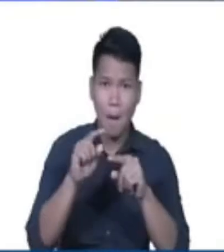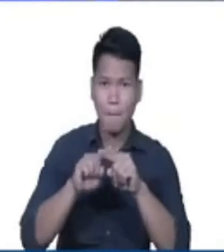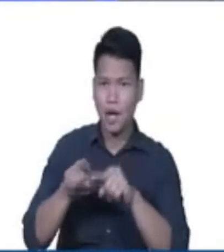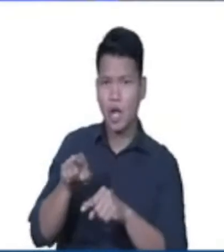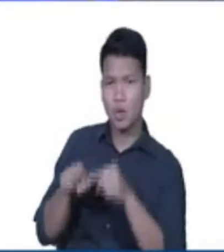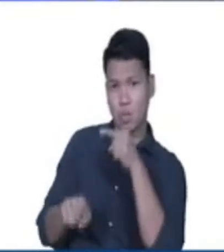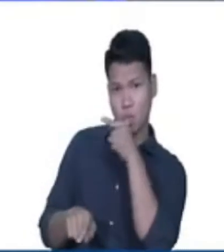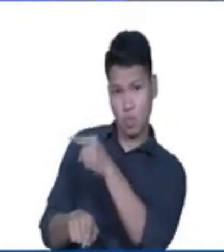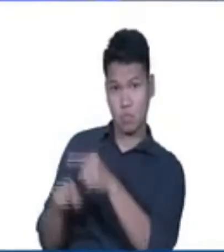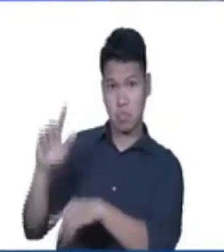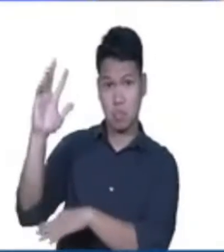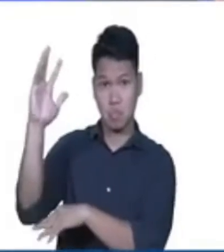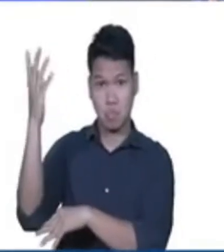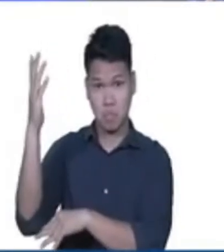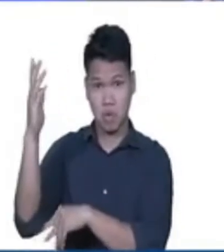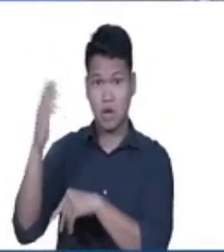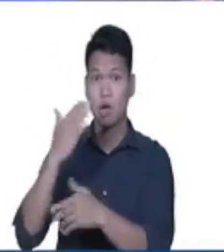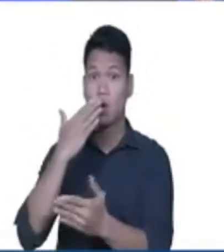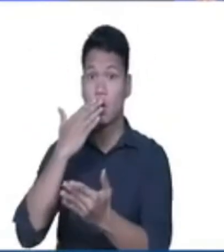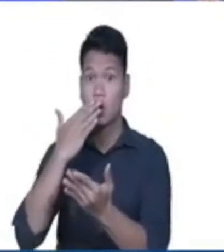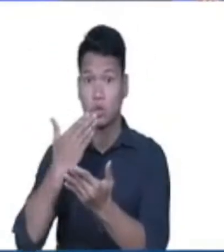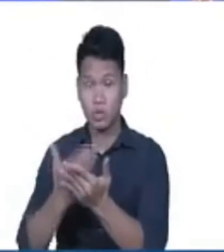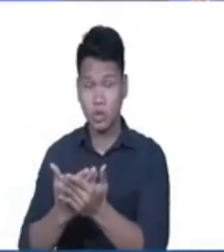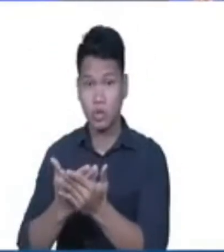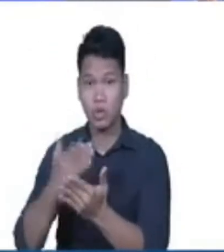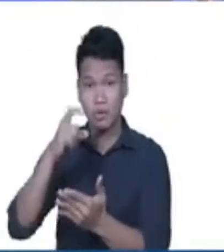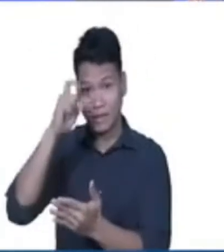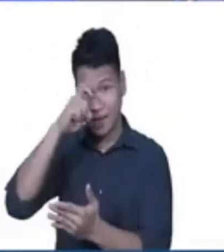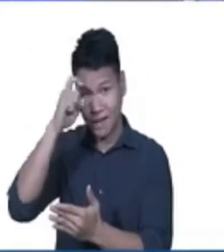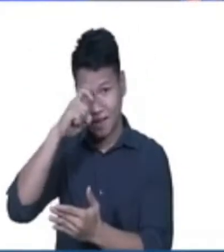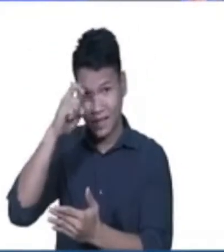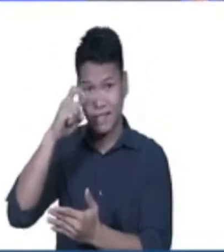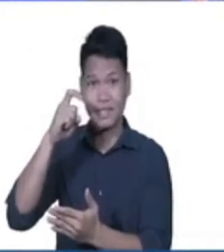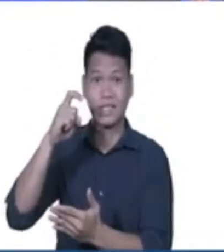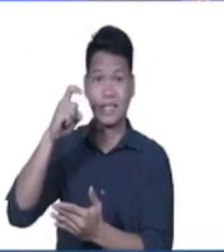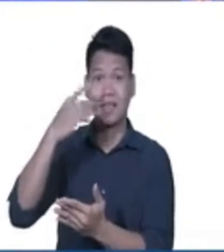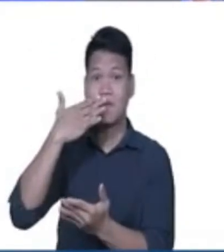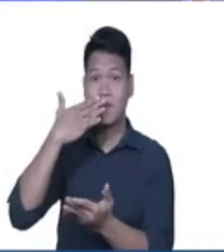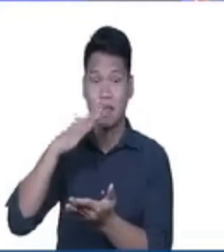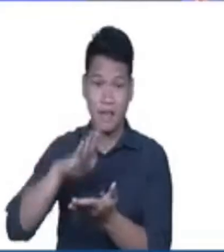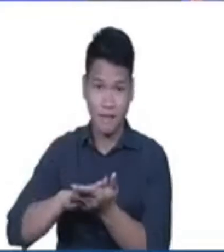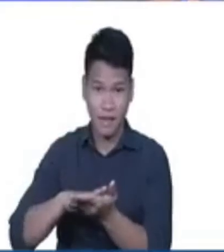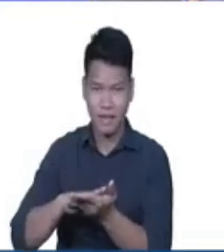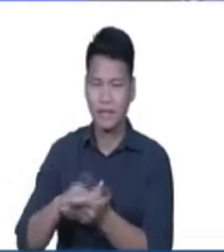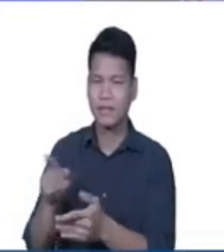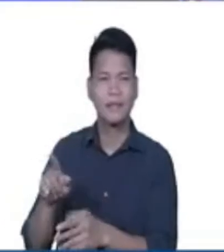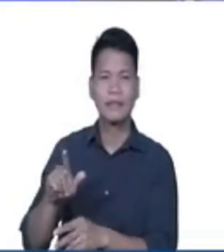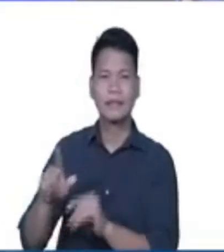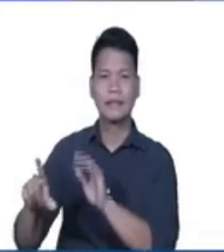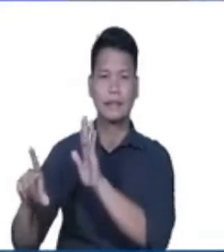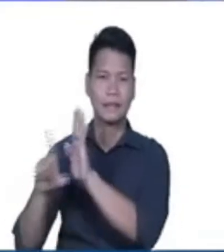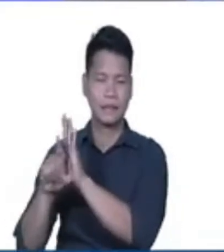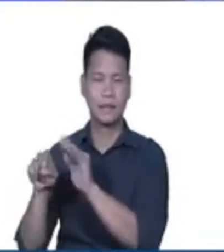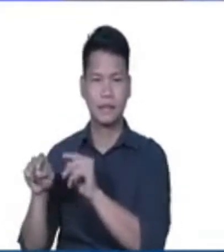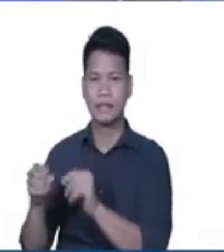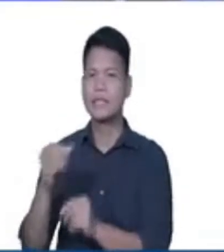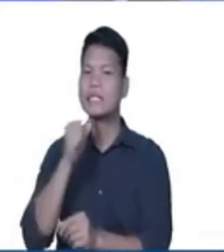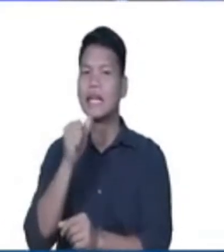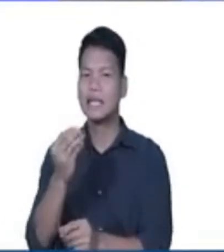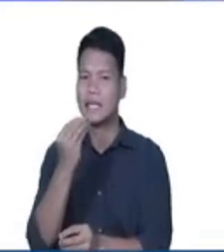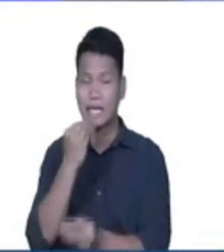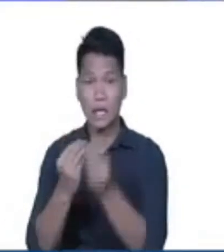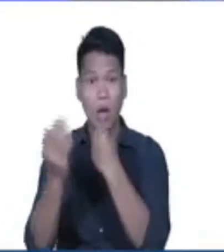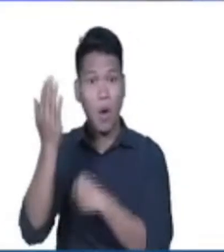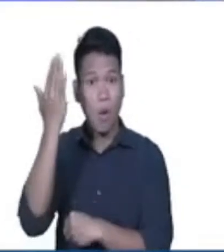good and evil, you shall not eat, for in that day you will eat. Sigurado kayong mamamatay. You